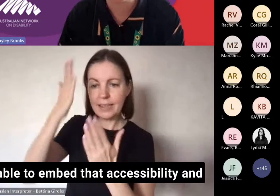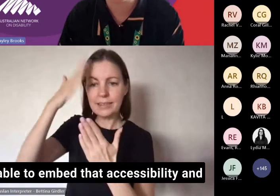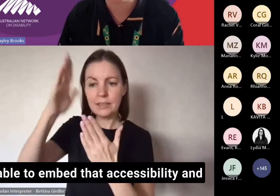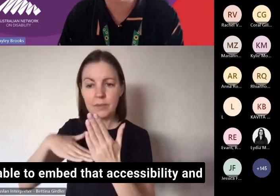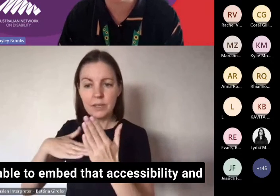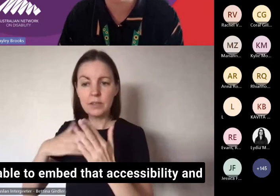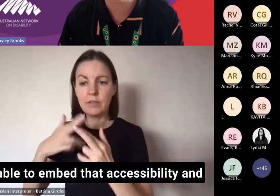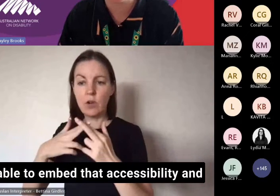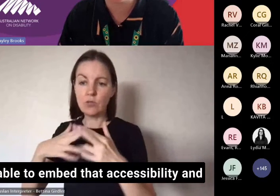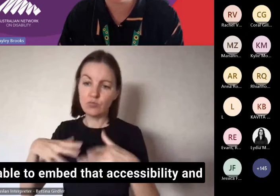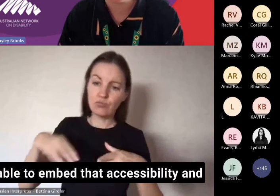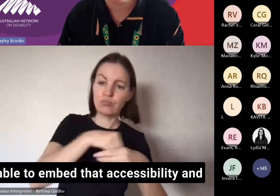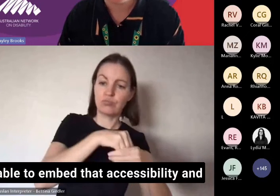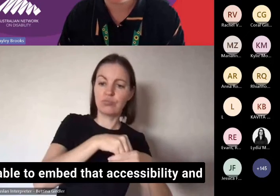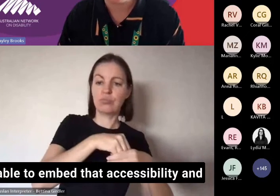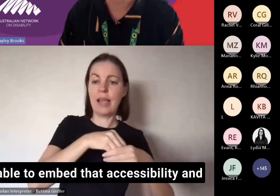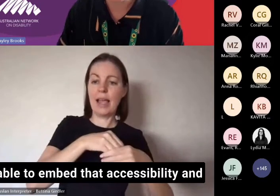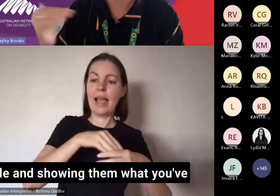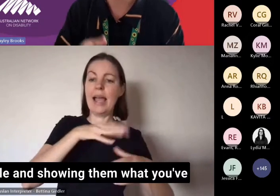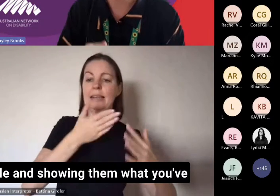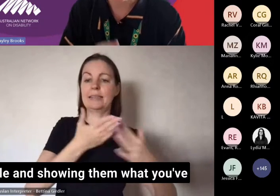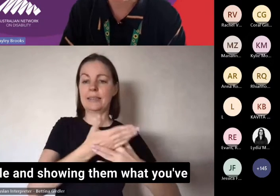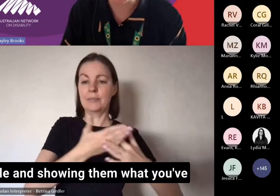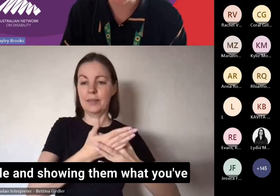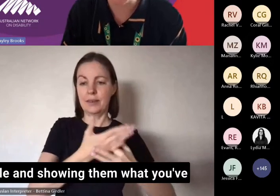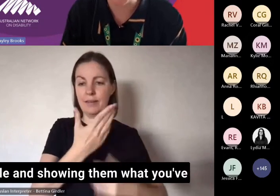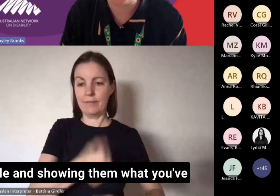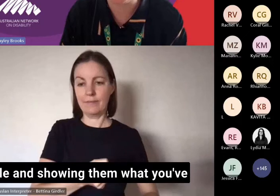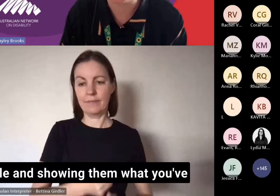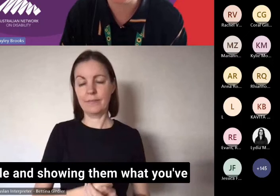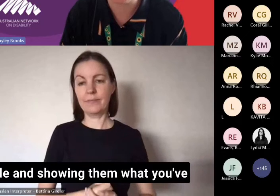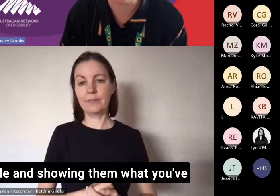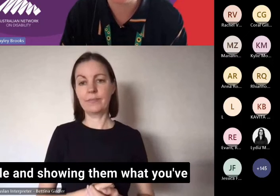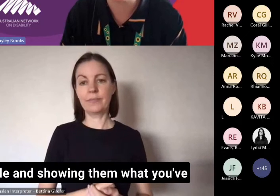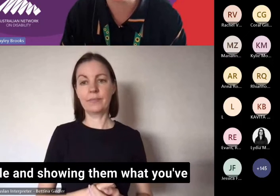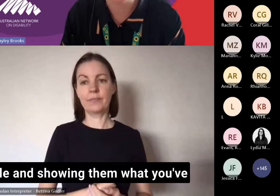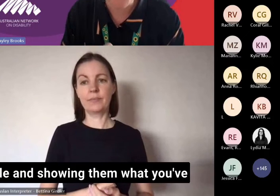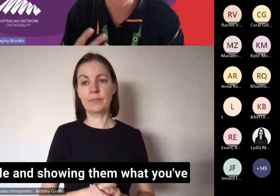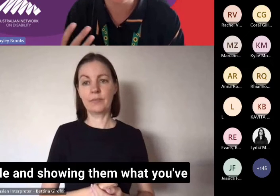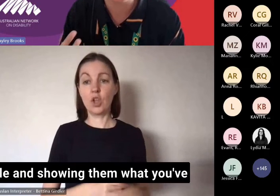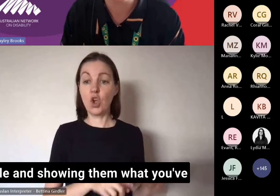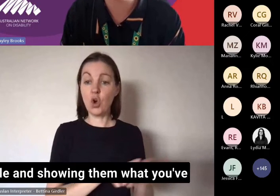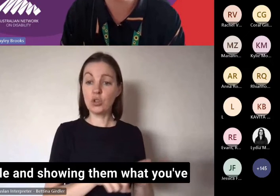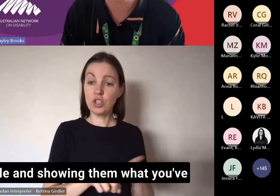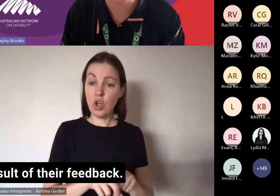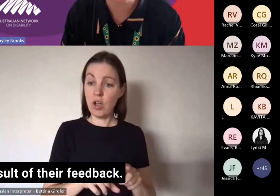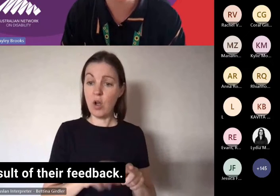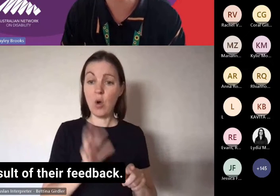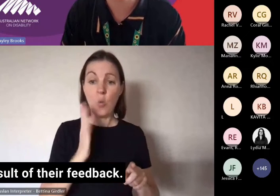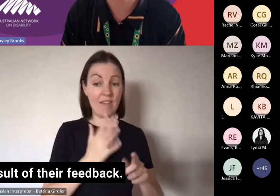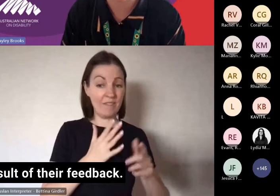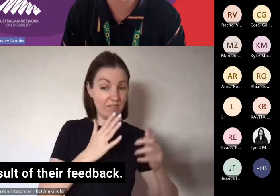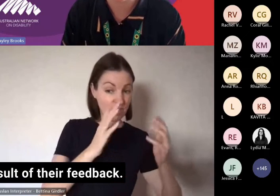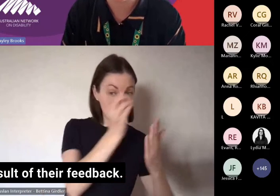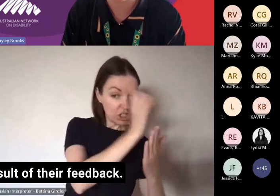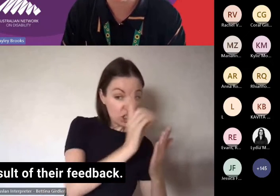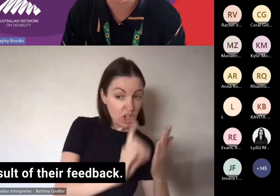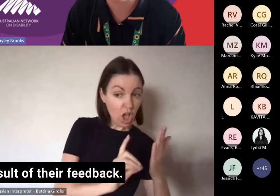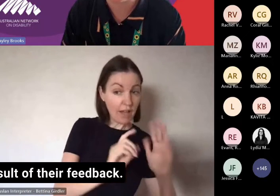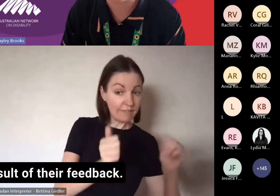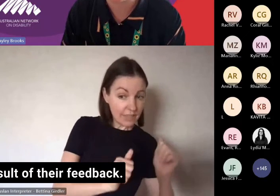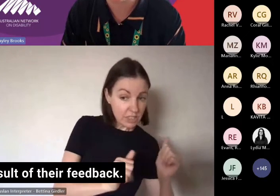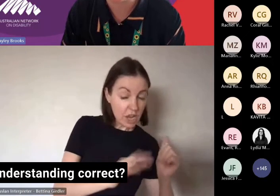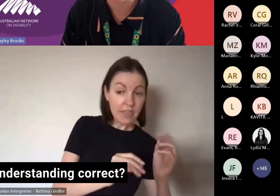embed that accessibility, and also going back to people and showing them what you've done as a result of